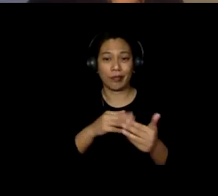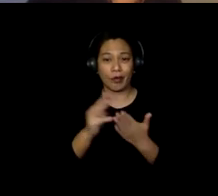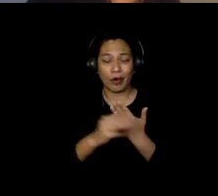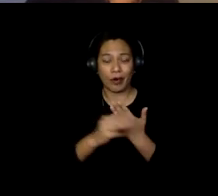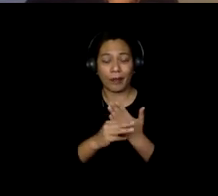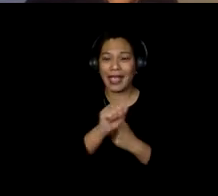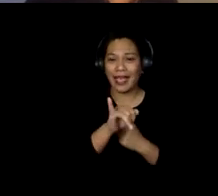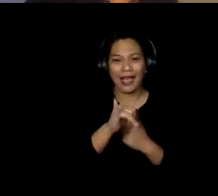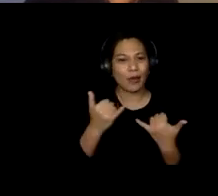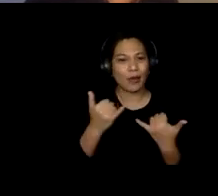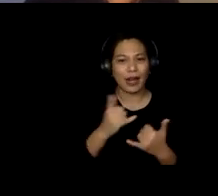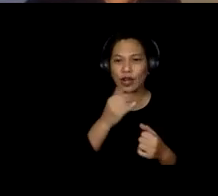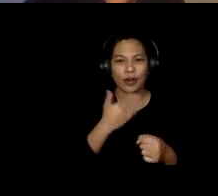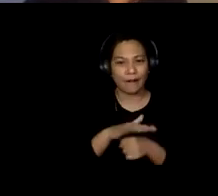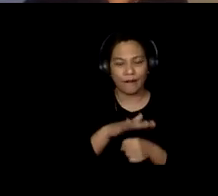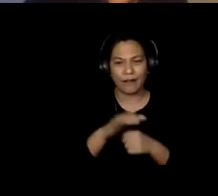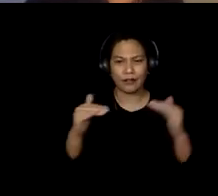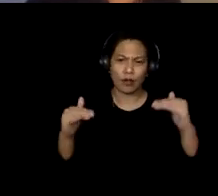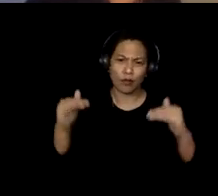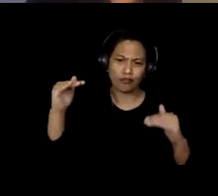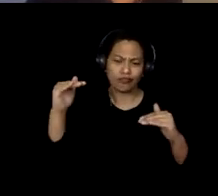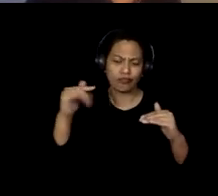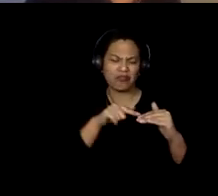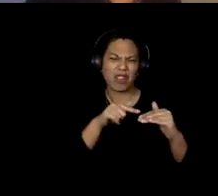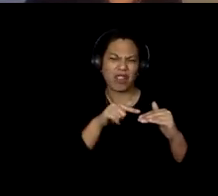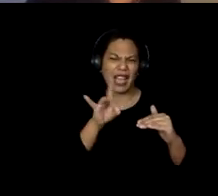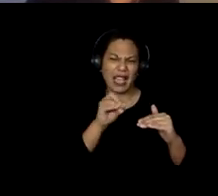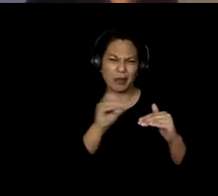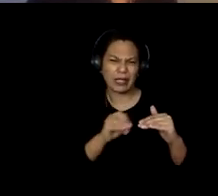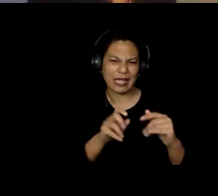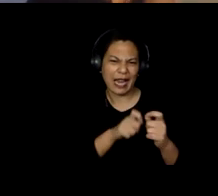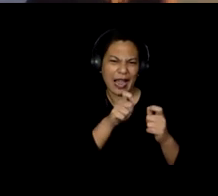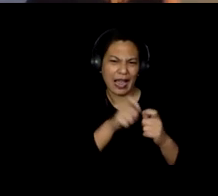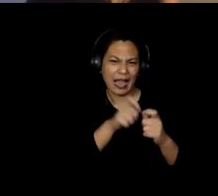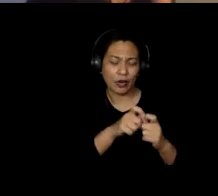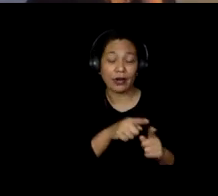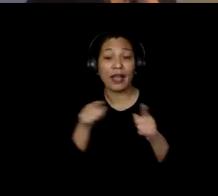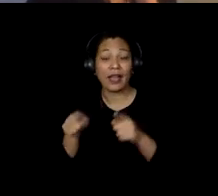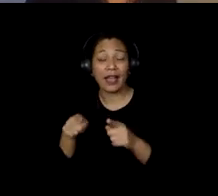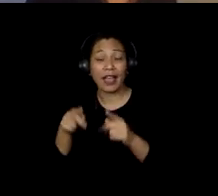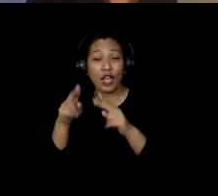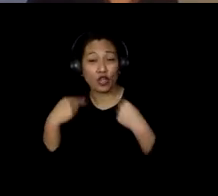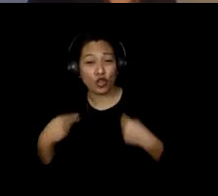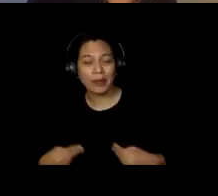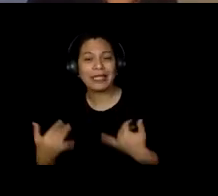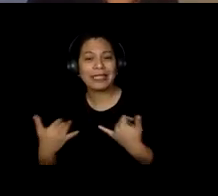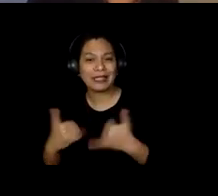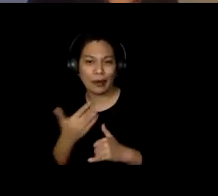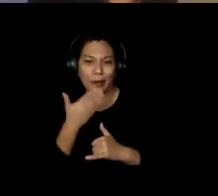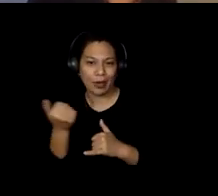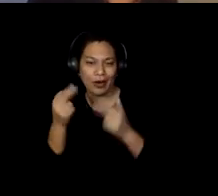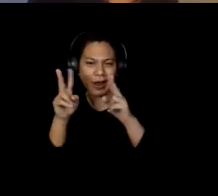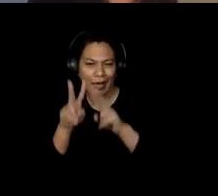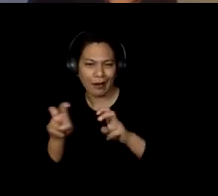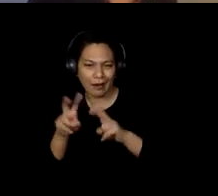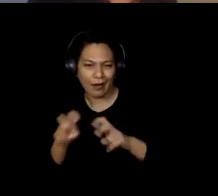is not good enough yet. Say it's 80% accurate. Humans can still analyze and interpret text and figure out what is a